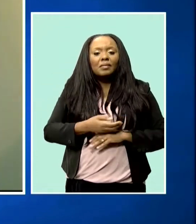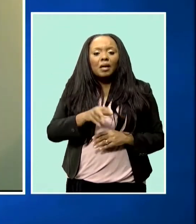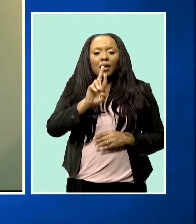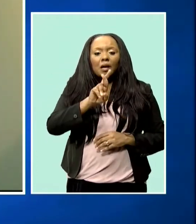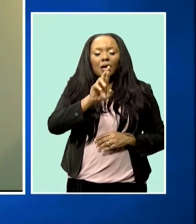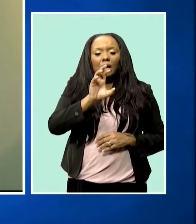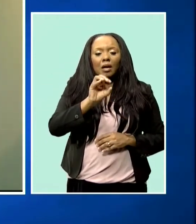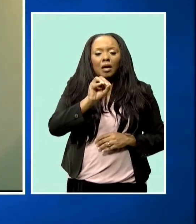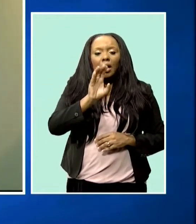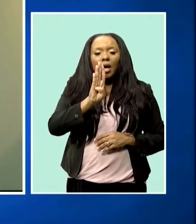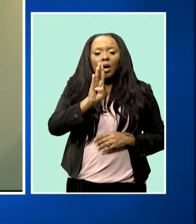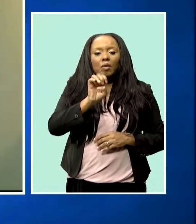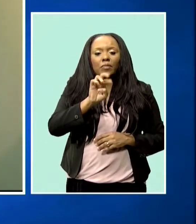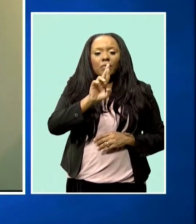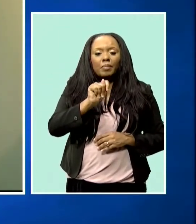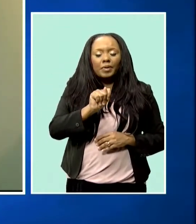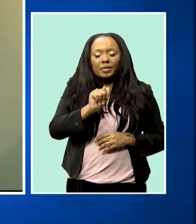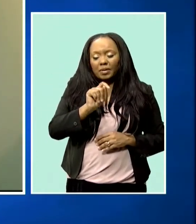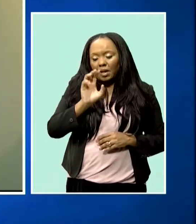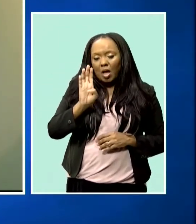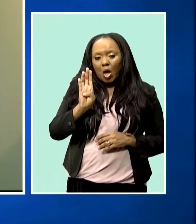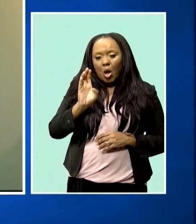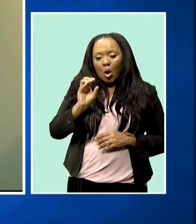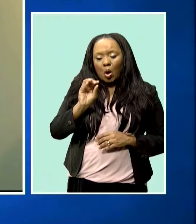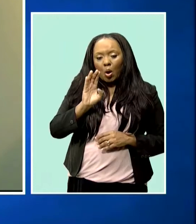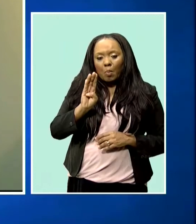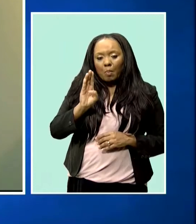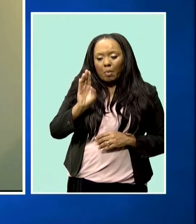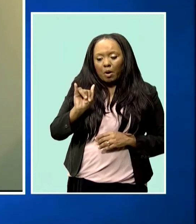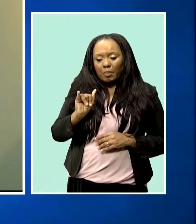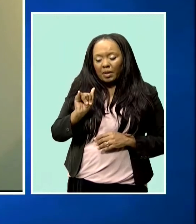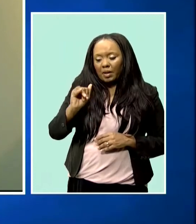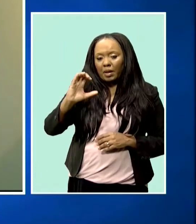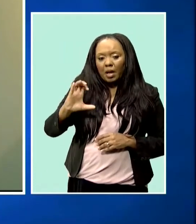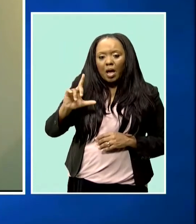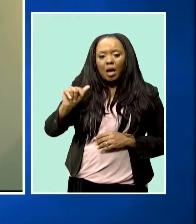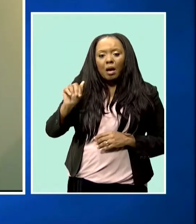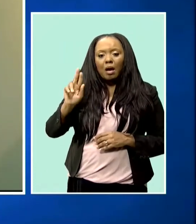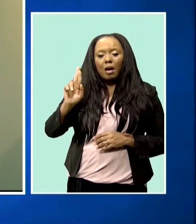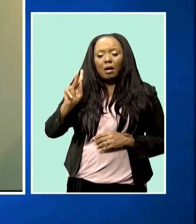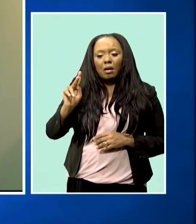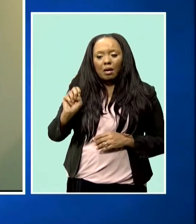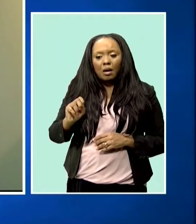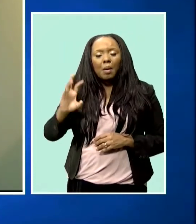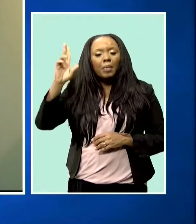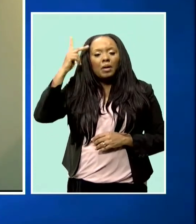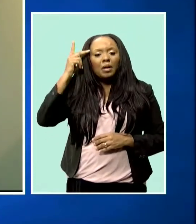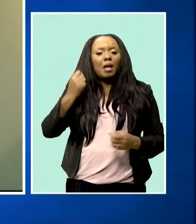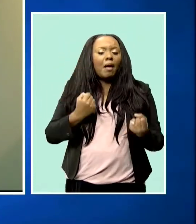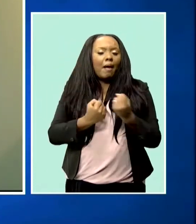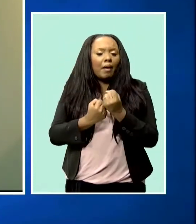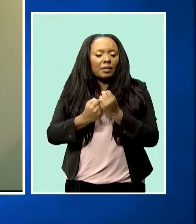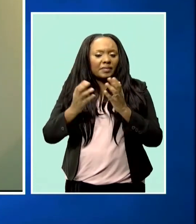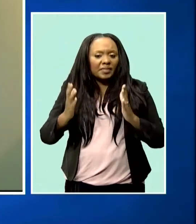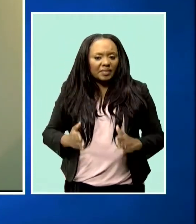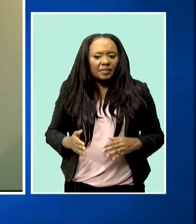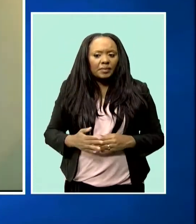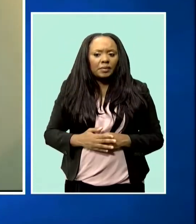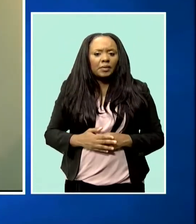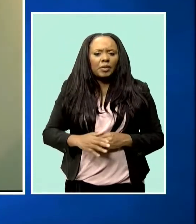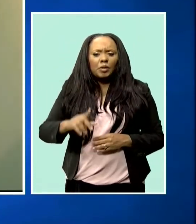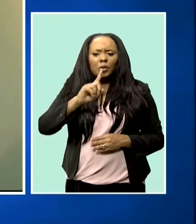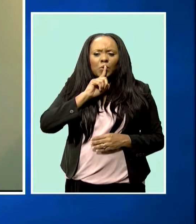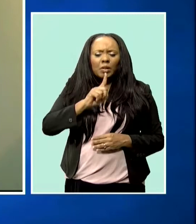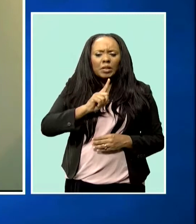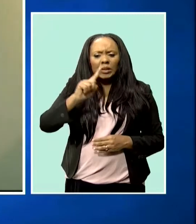the very well-known Barbadian attorney at law, political activist, who believed